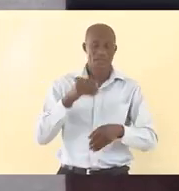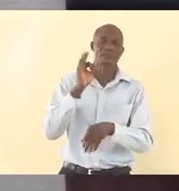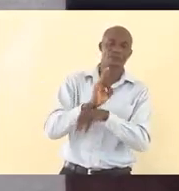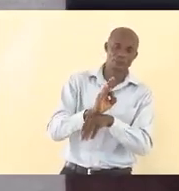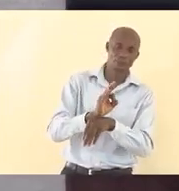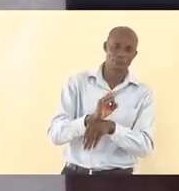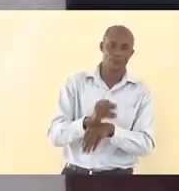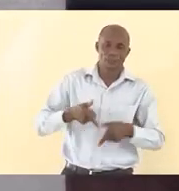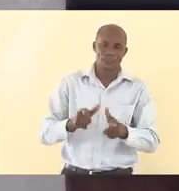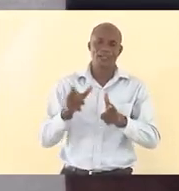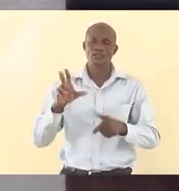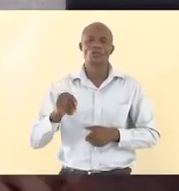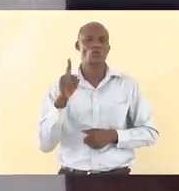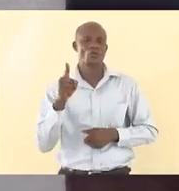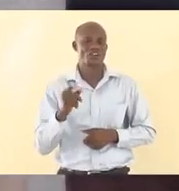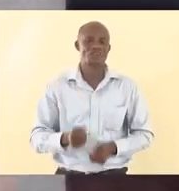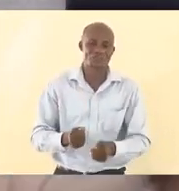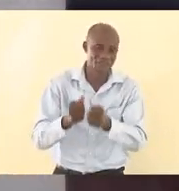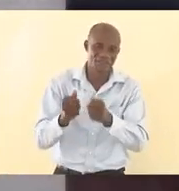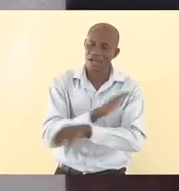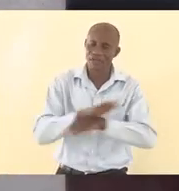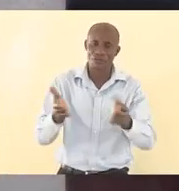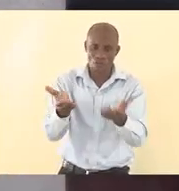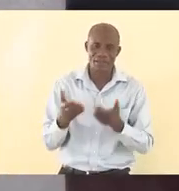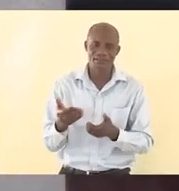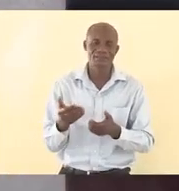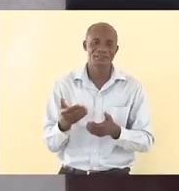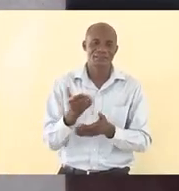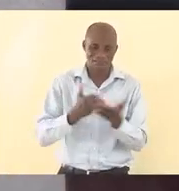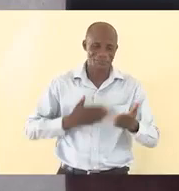follow them to church. I don't want anybody to just follow somebody to church.